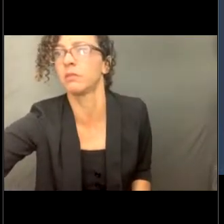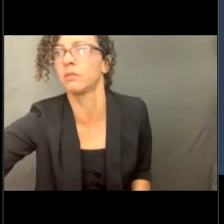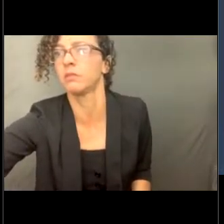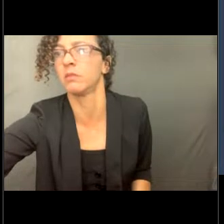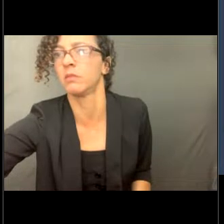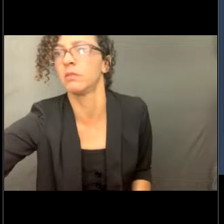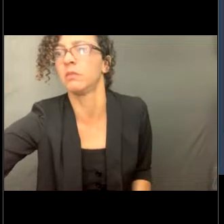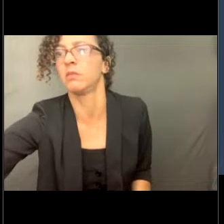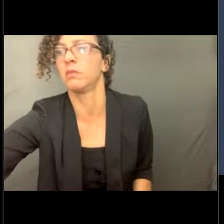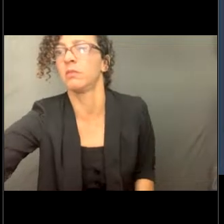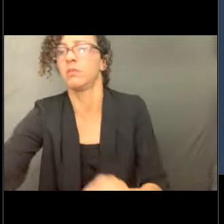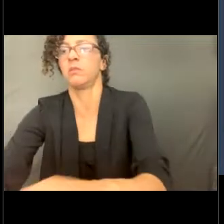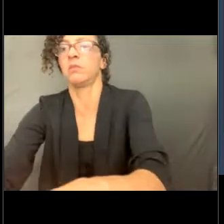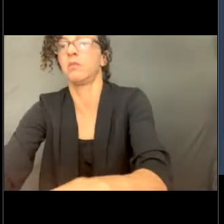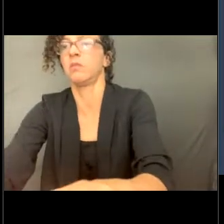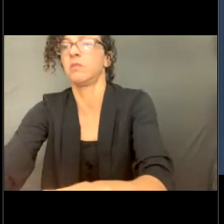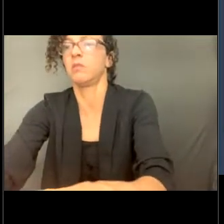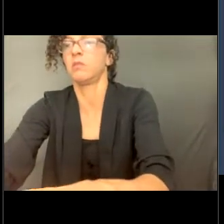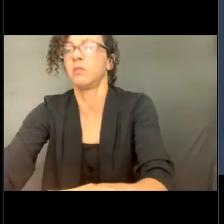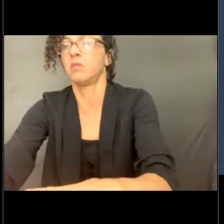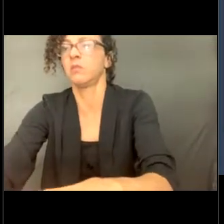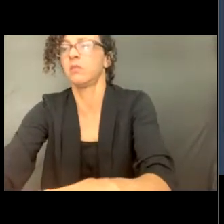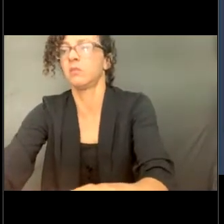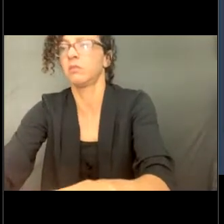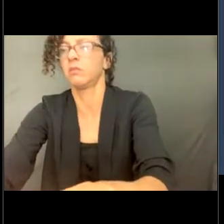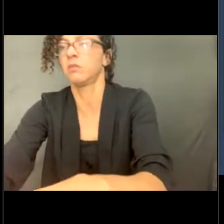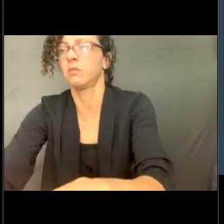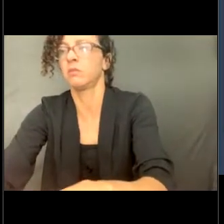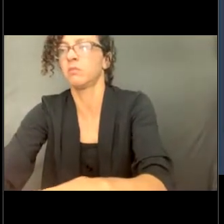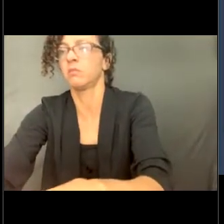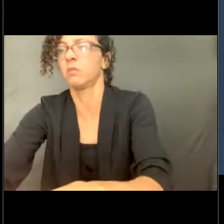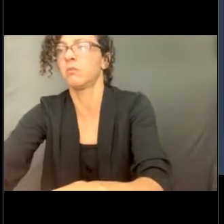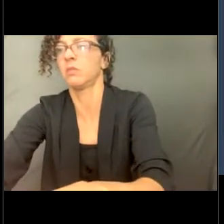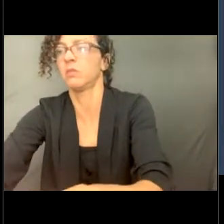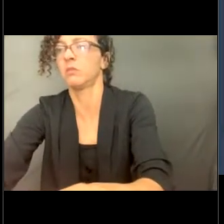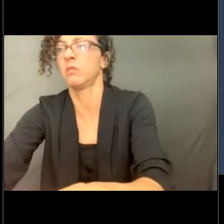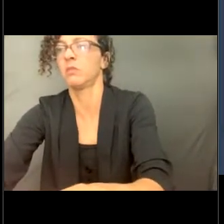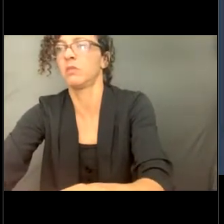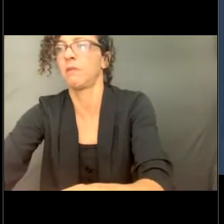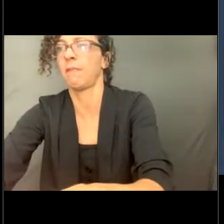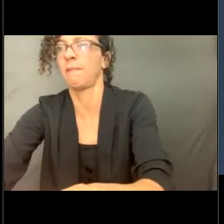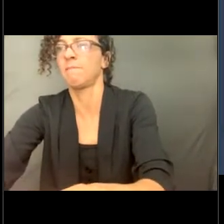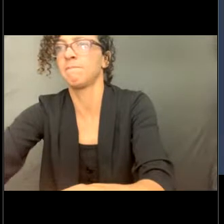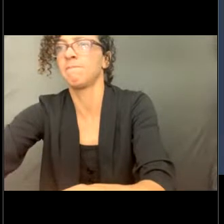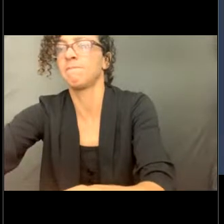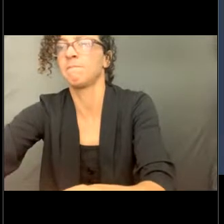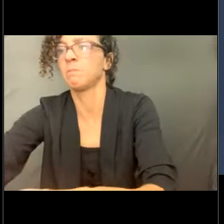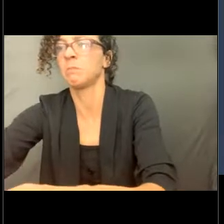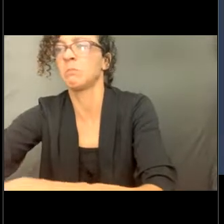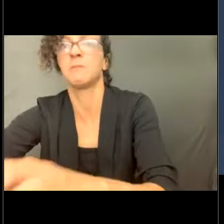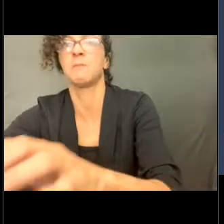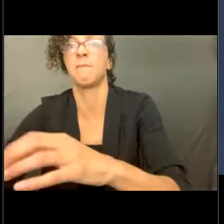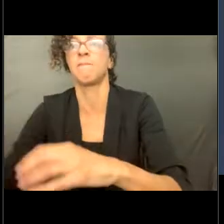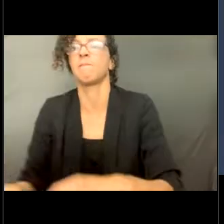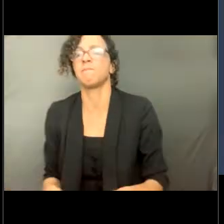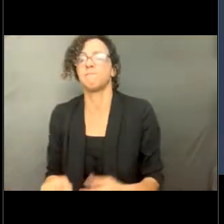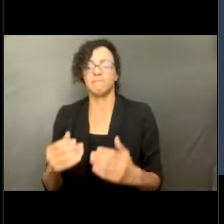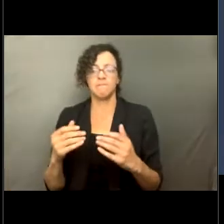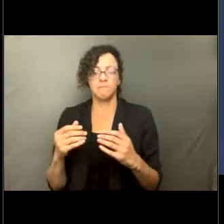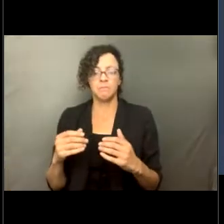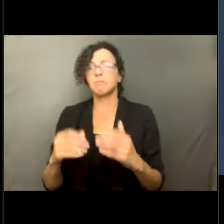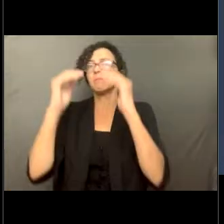Okay, thank you, commissioners. Tab 16 is an information item. A representative from the Federal Highway Administration